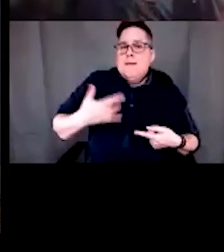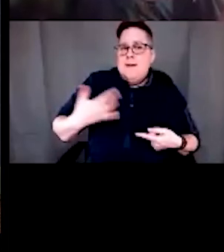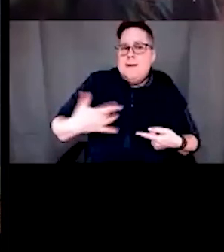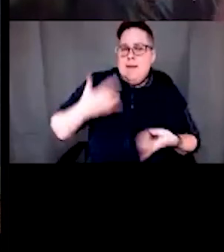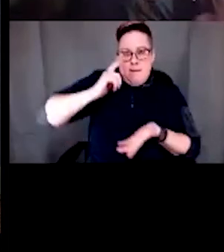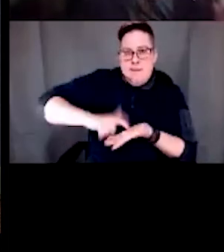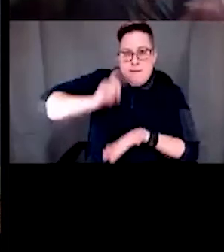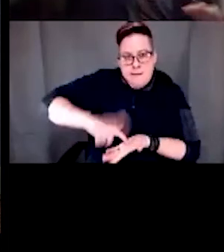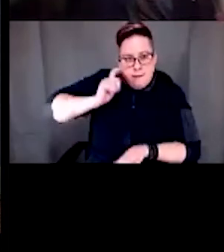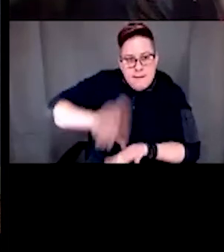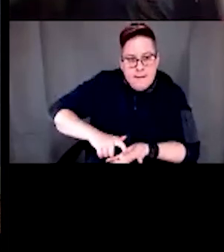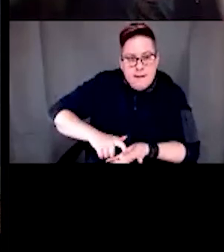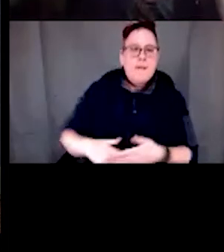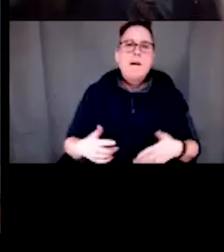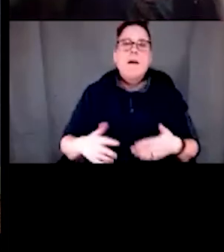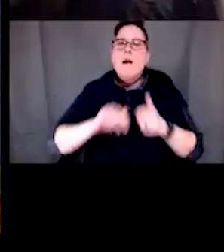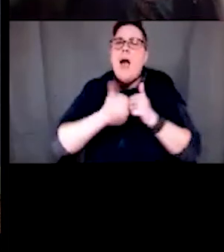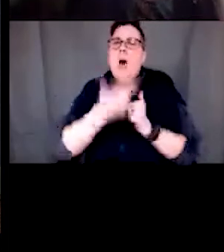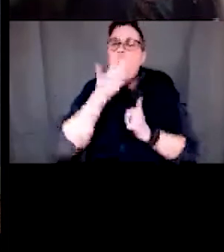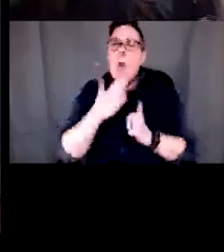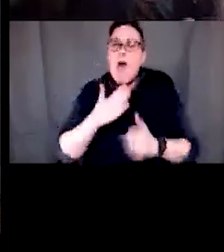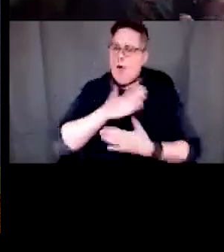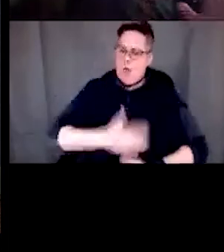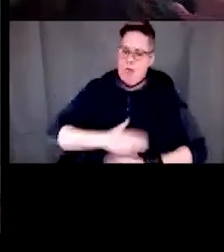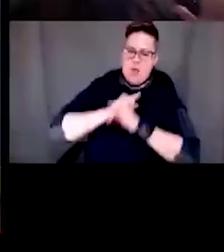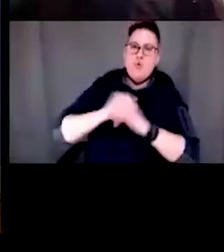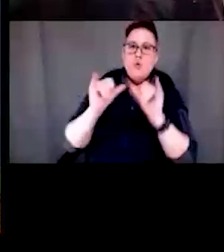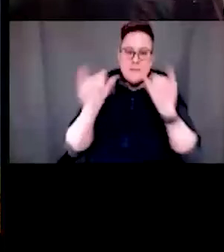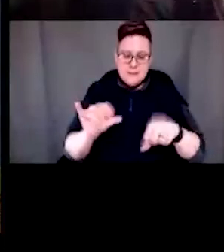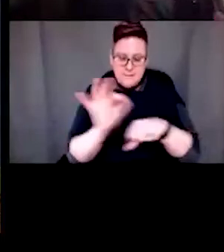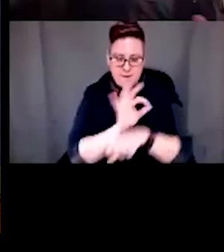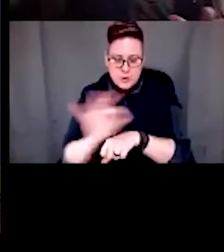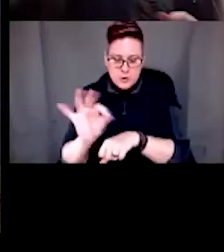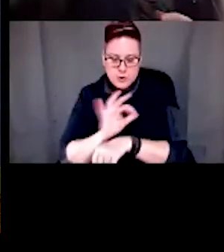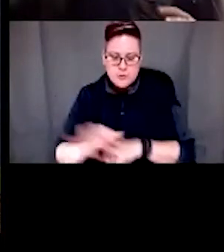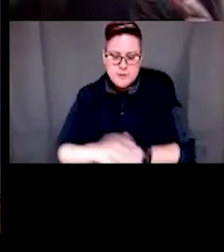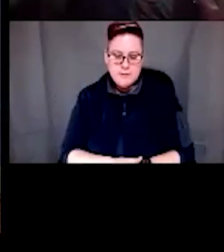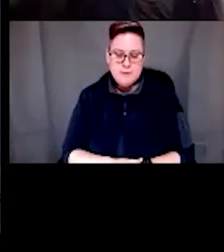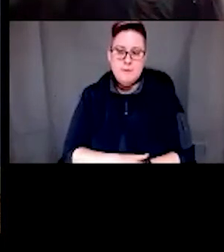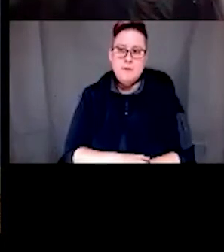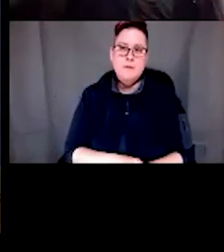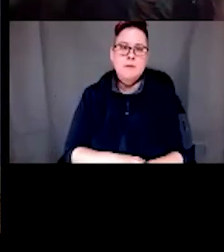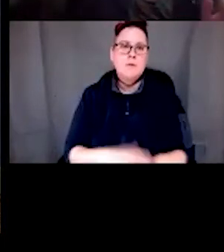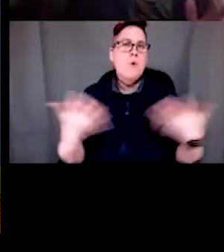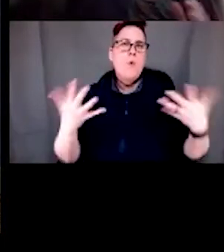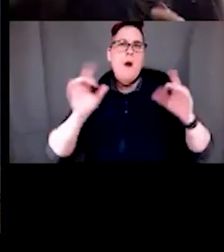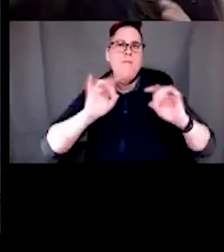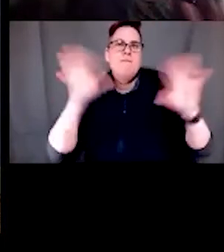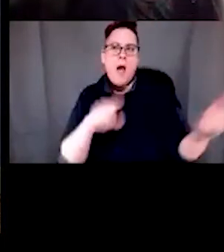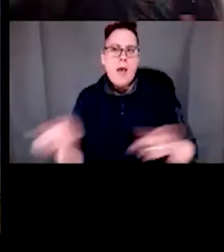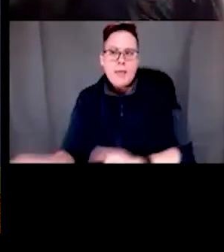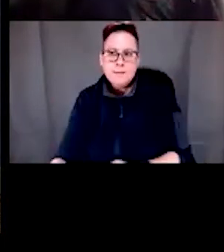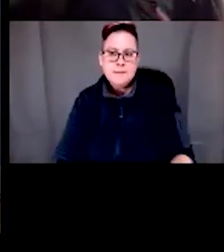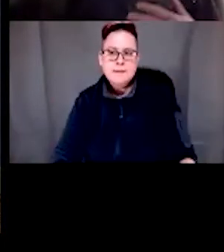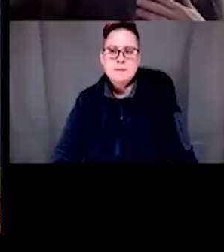up? How well is the immune system functioning? Now, look at the boundaries. What violence is occurring? Are